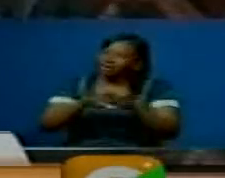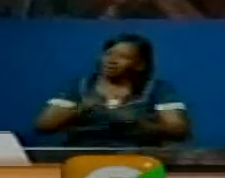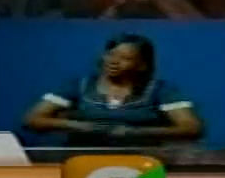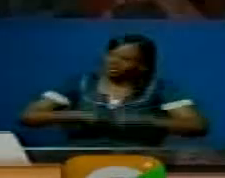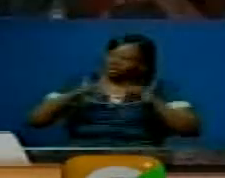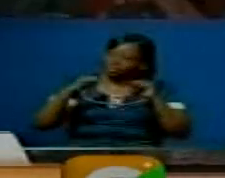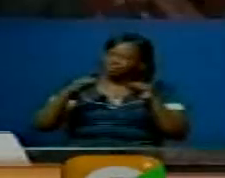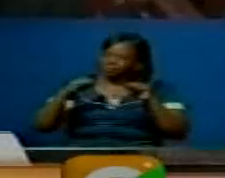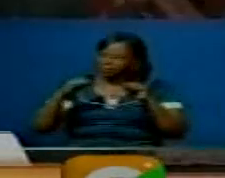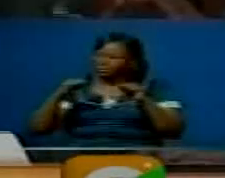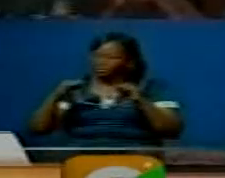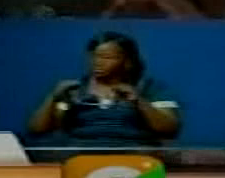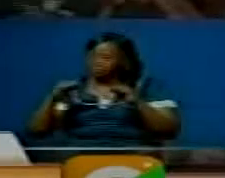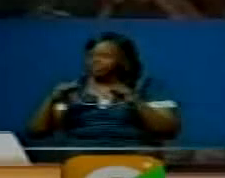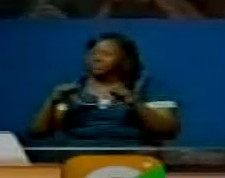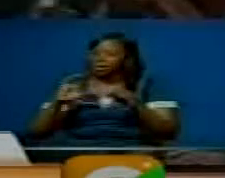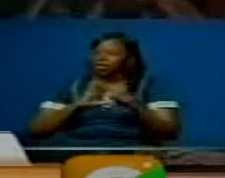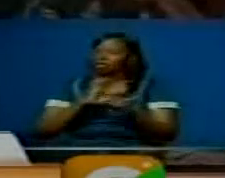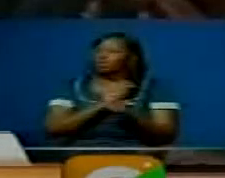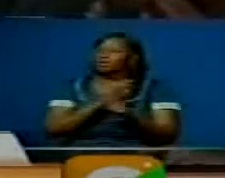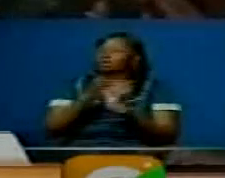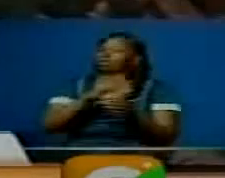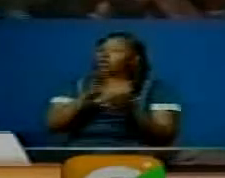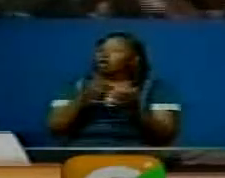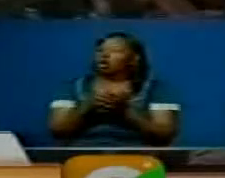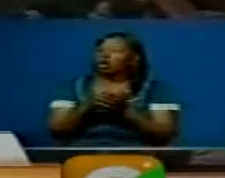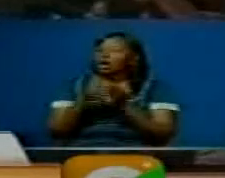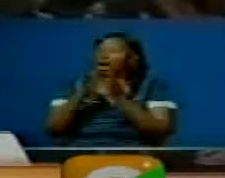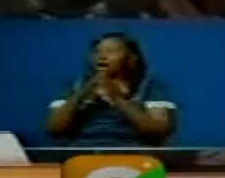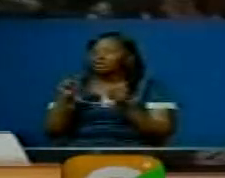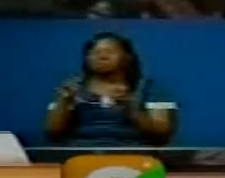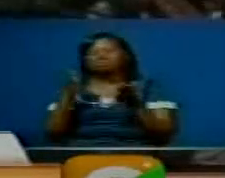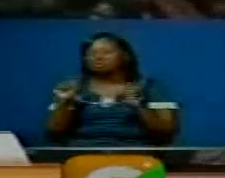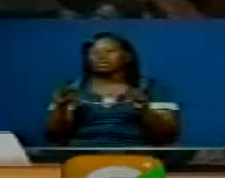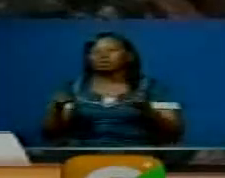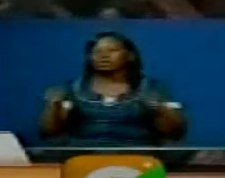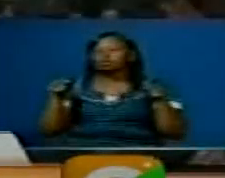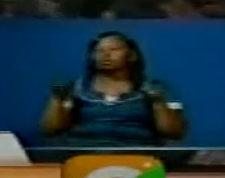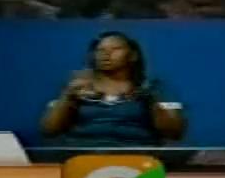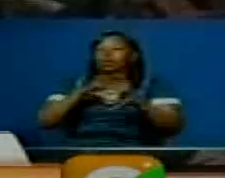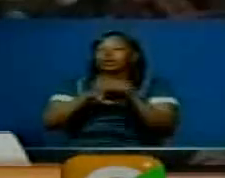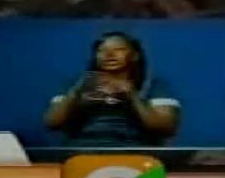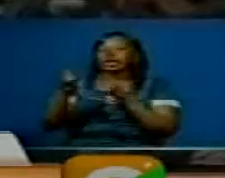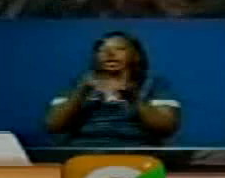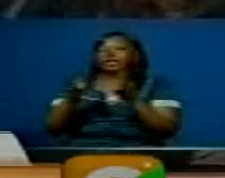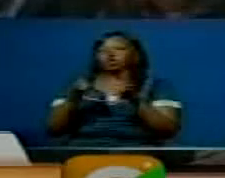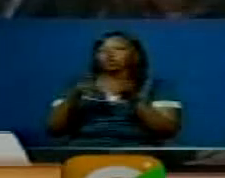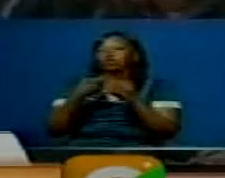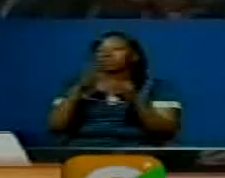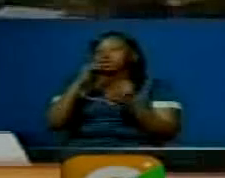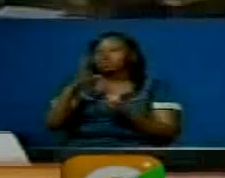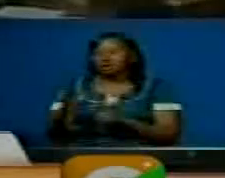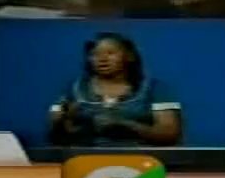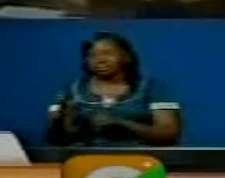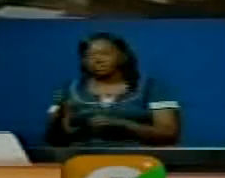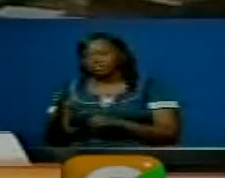barricade roads coming to Parliament, heavy security presence. He said that was intimidating members. They were being harassed as they came in. Those are allegations by Babu